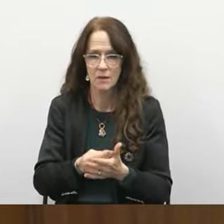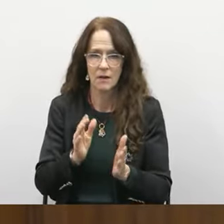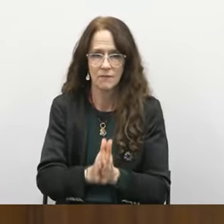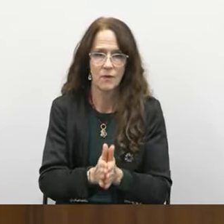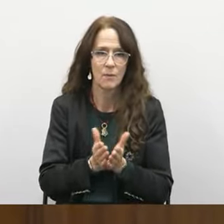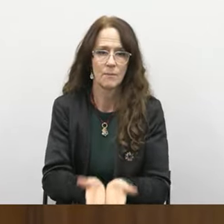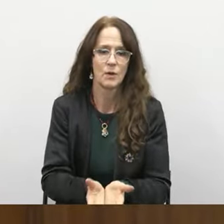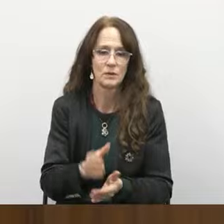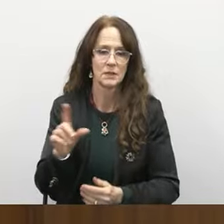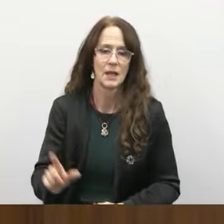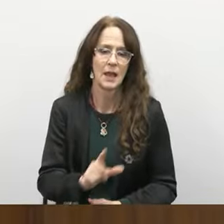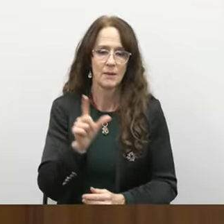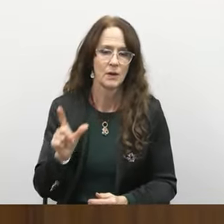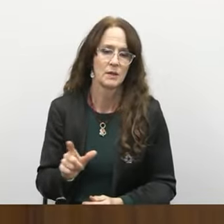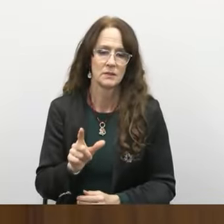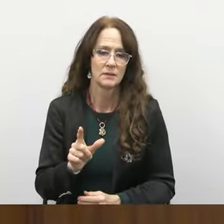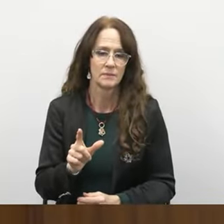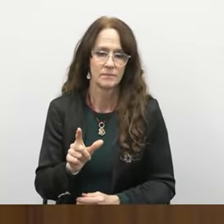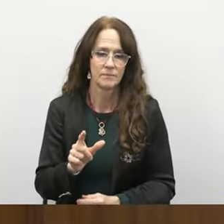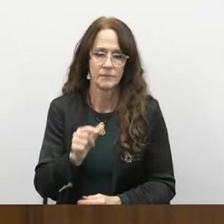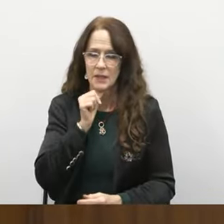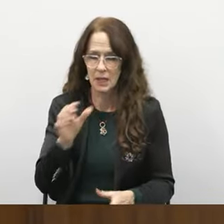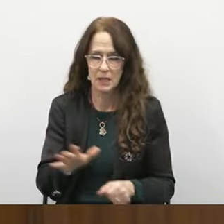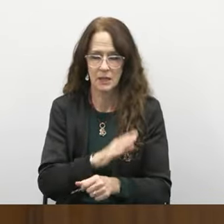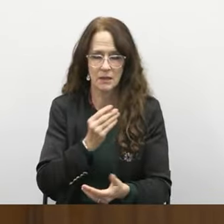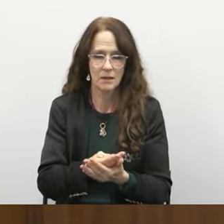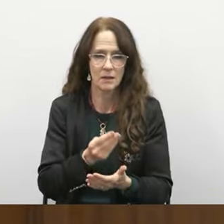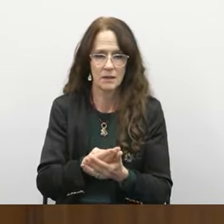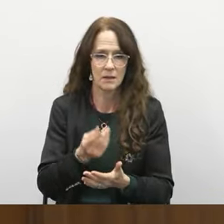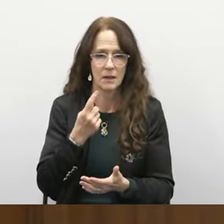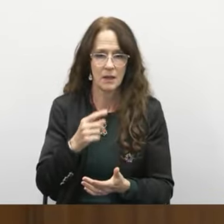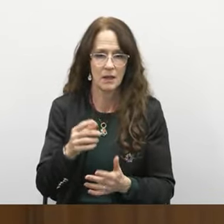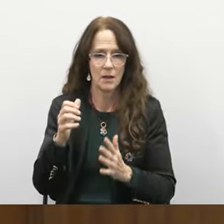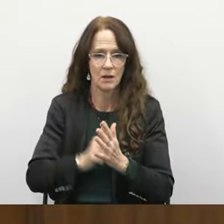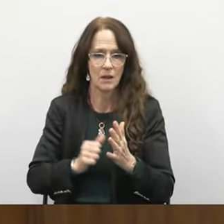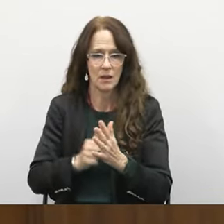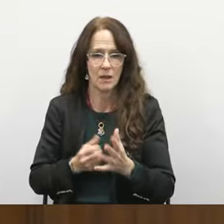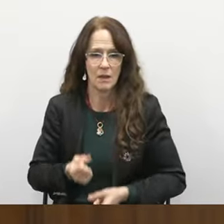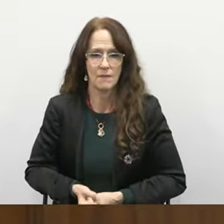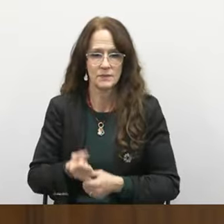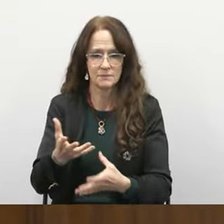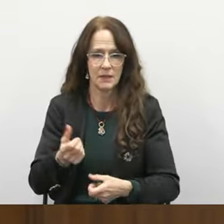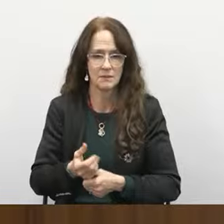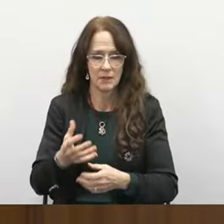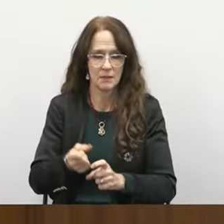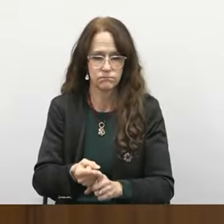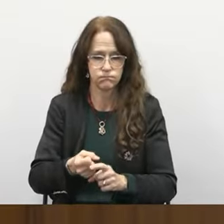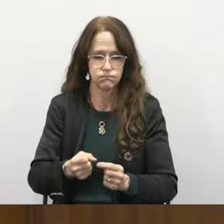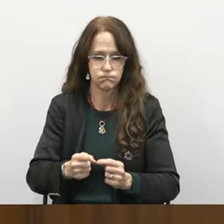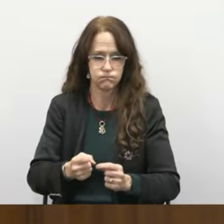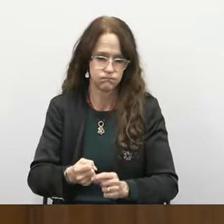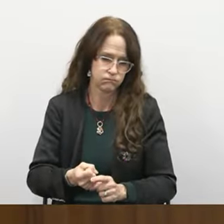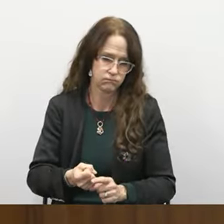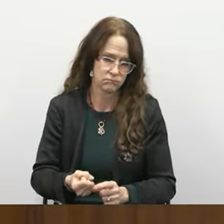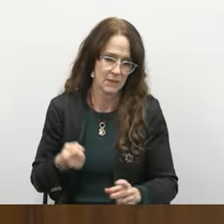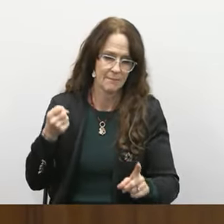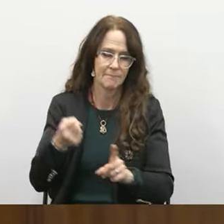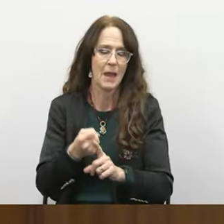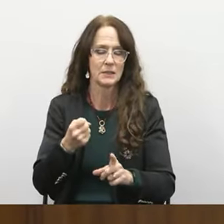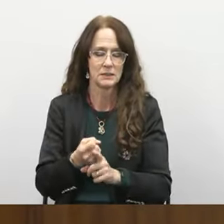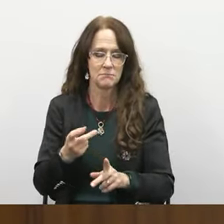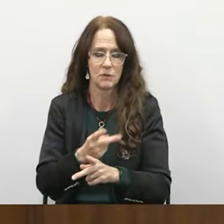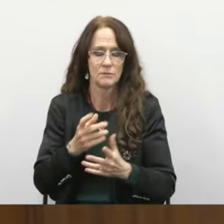books and libraries, our lack of funding and our deficit spending magnified by declining enrollments for our